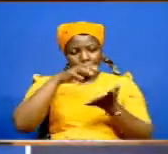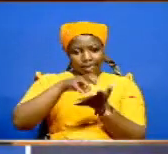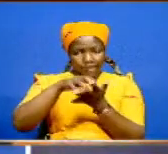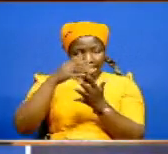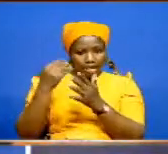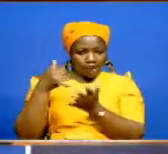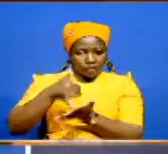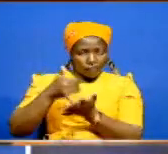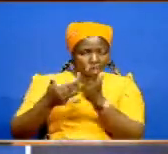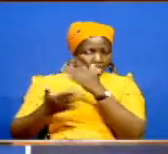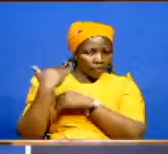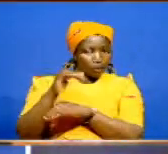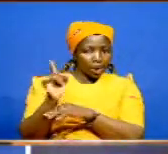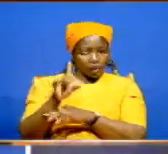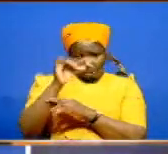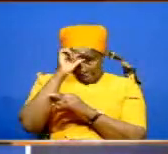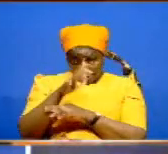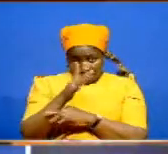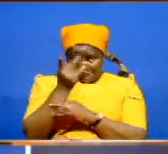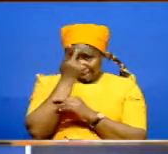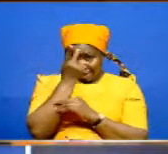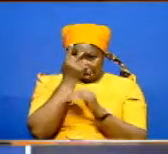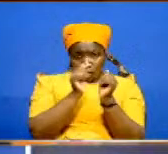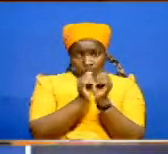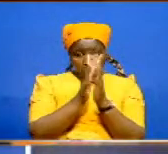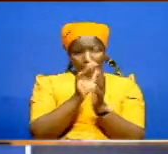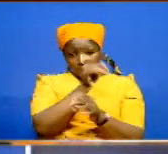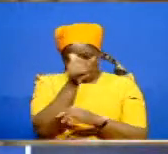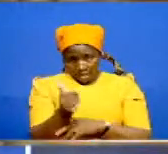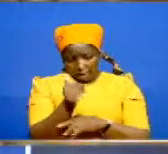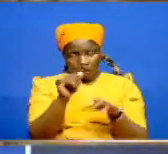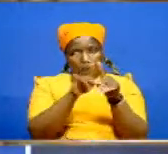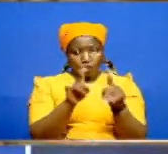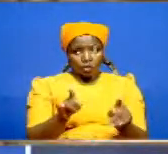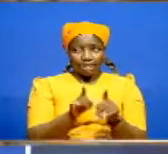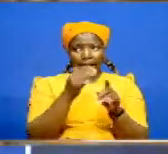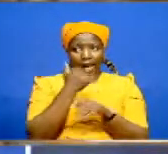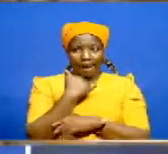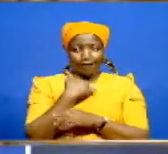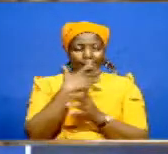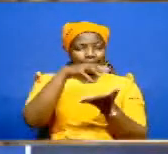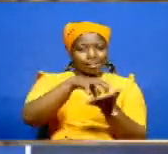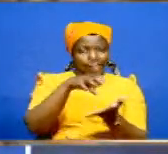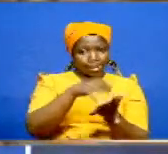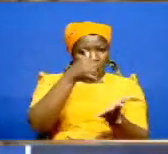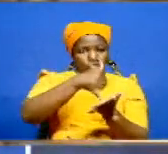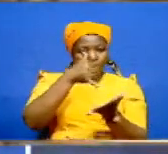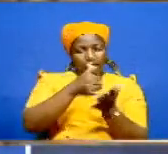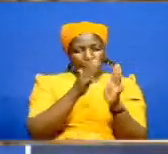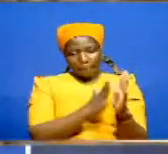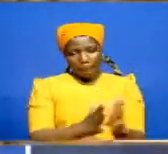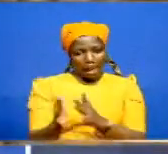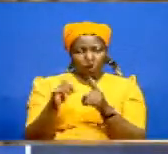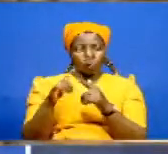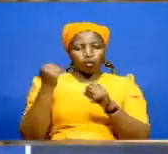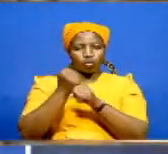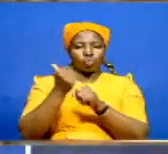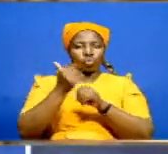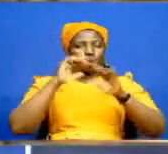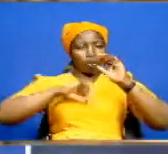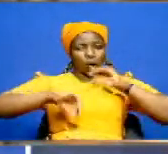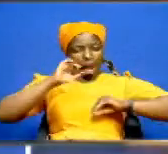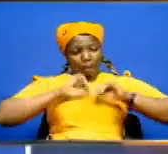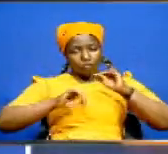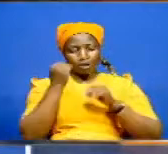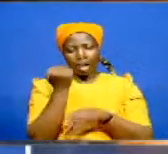Governor Evans Kidero and others. They are also facing charges that include conspiracy to commit an offence of corruption,